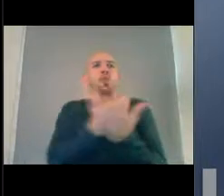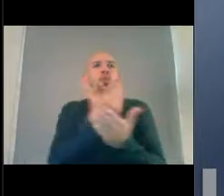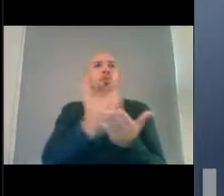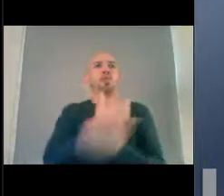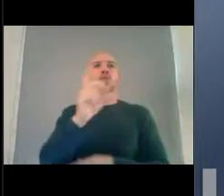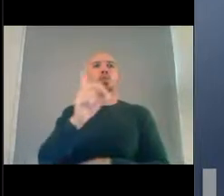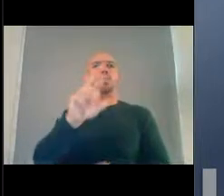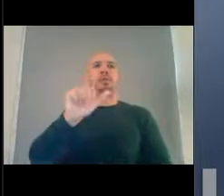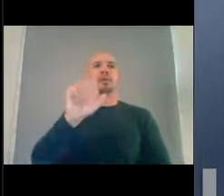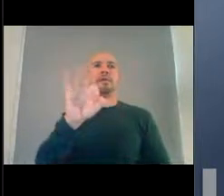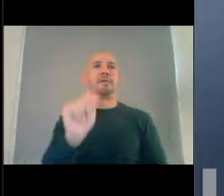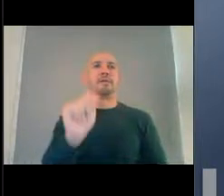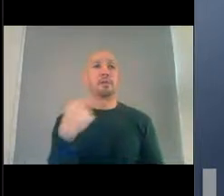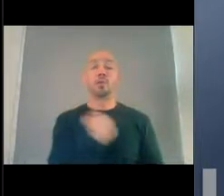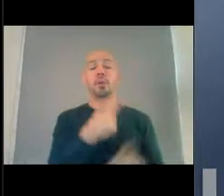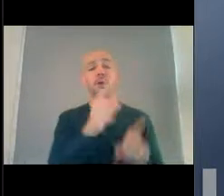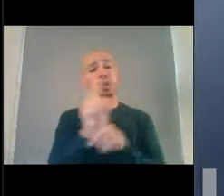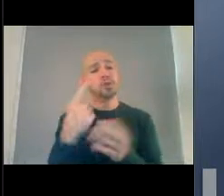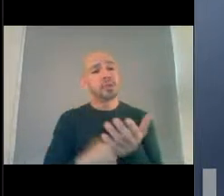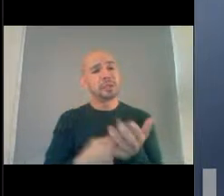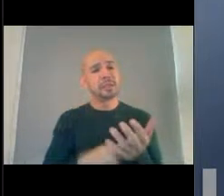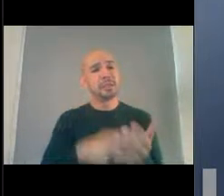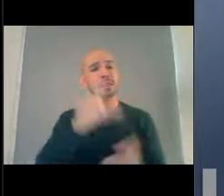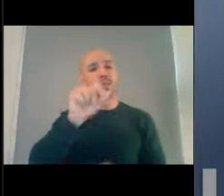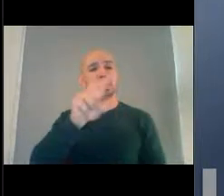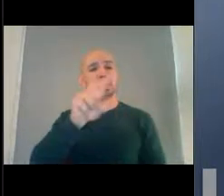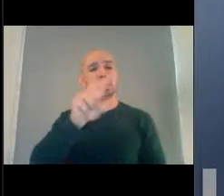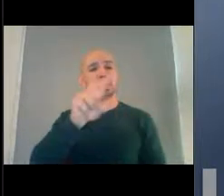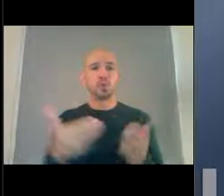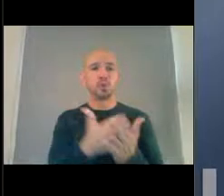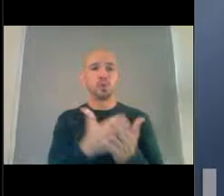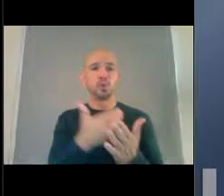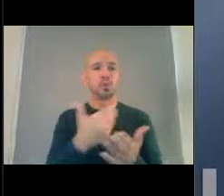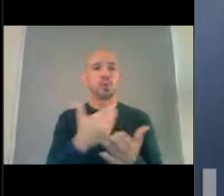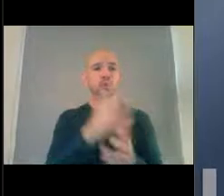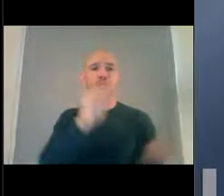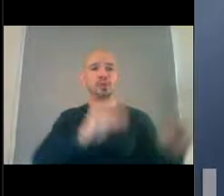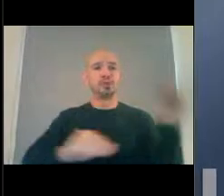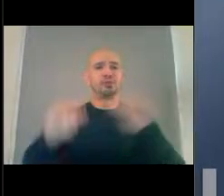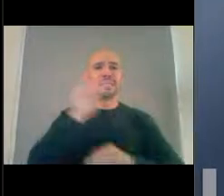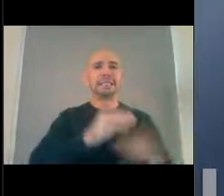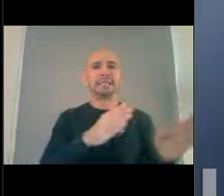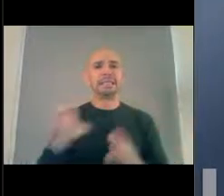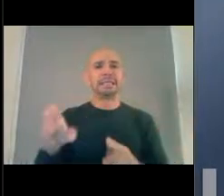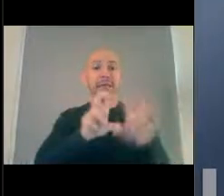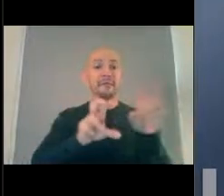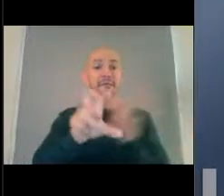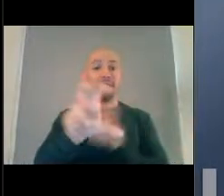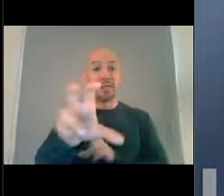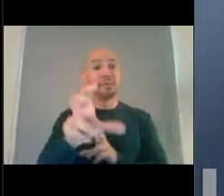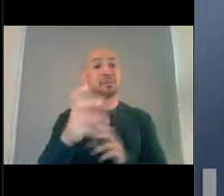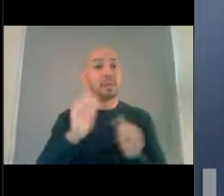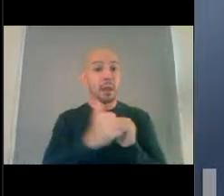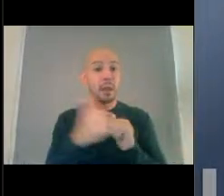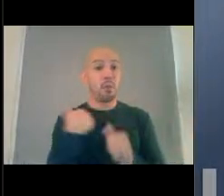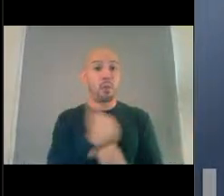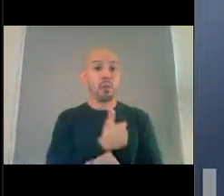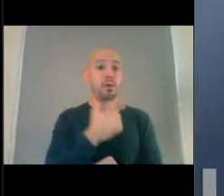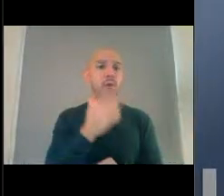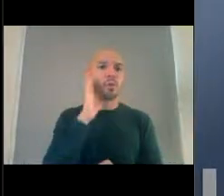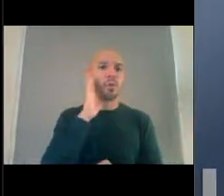also discussed the 2022 interim caltrans strategic investment strategy that defines the caltrans criteria for selecting projects for